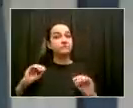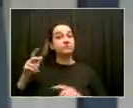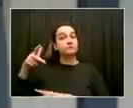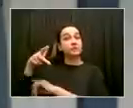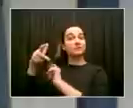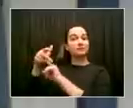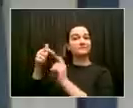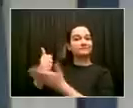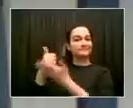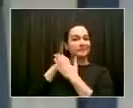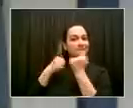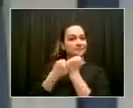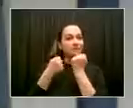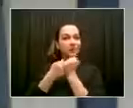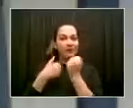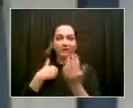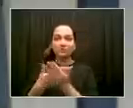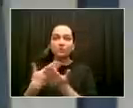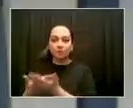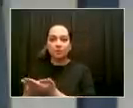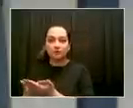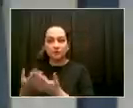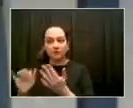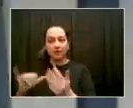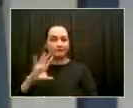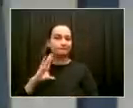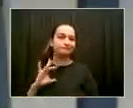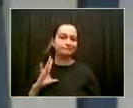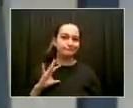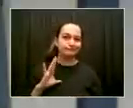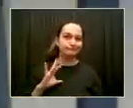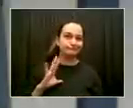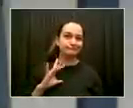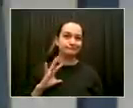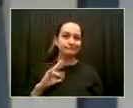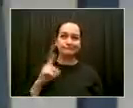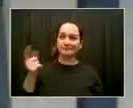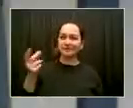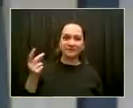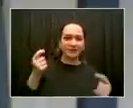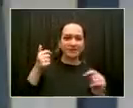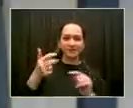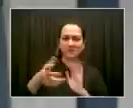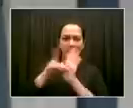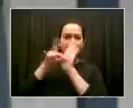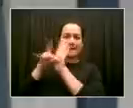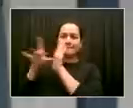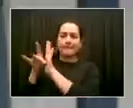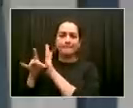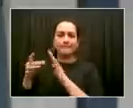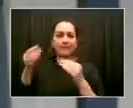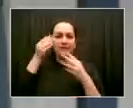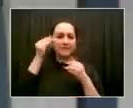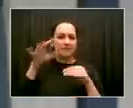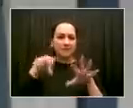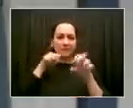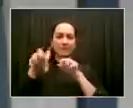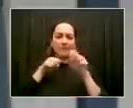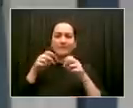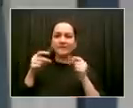response or precision policing in the event that we got an alert. So when you look at how that materializes today, in the event that a ShotSpotter alert gets